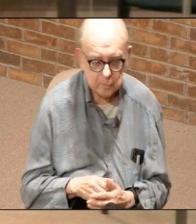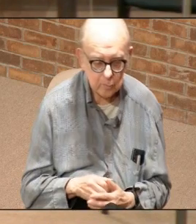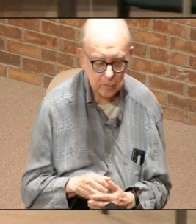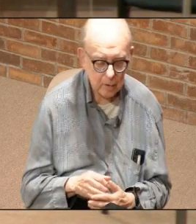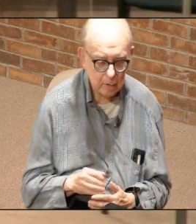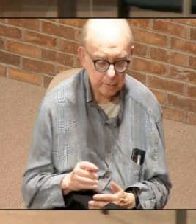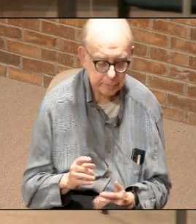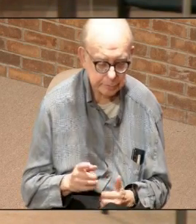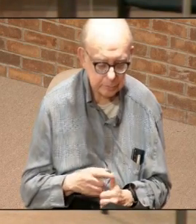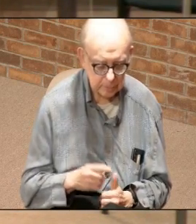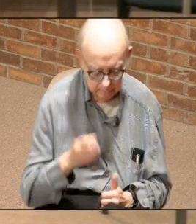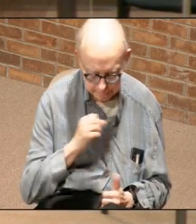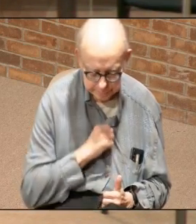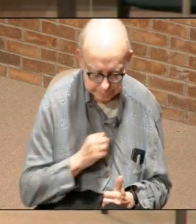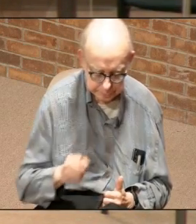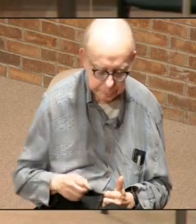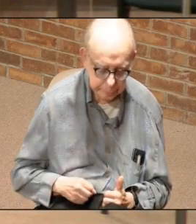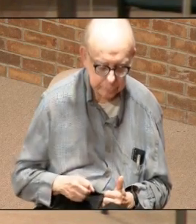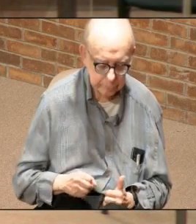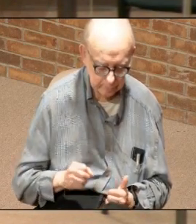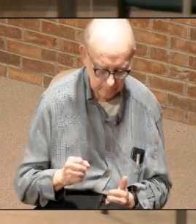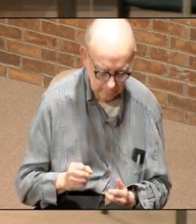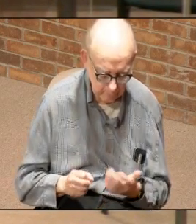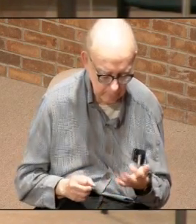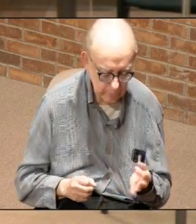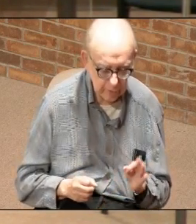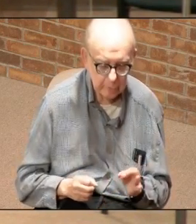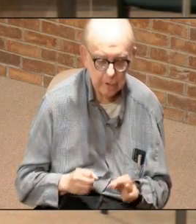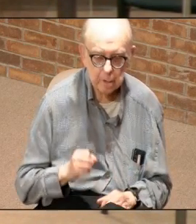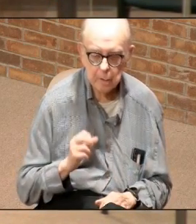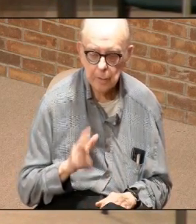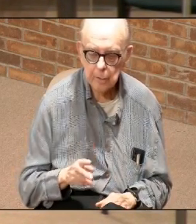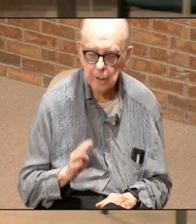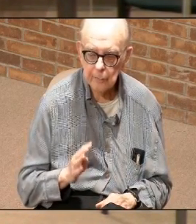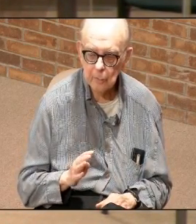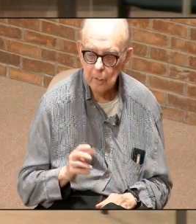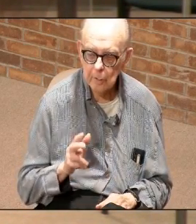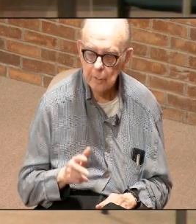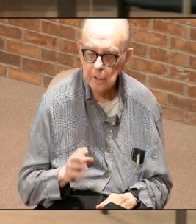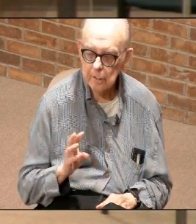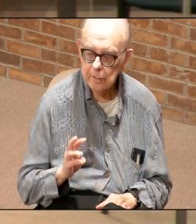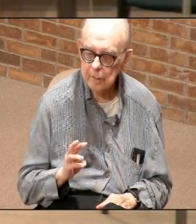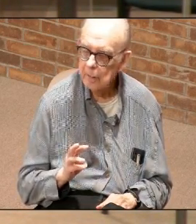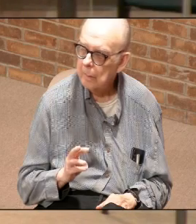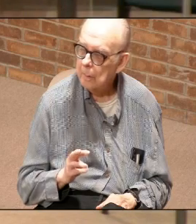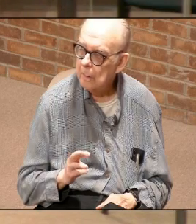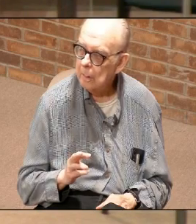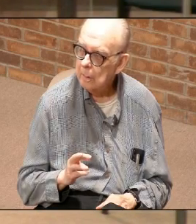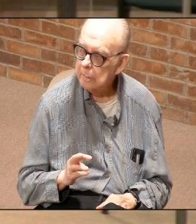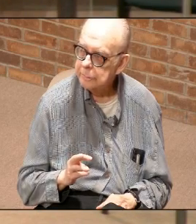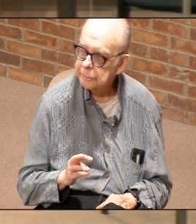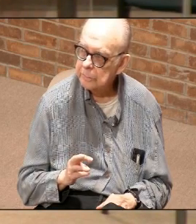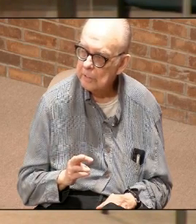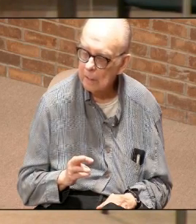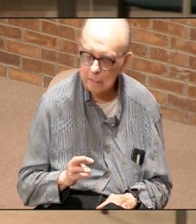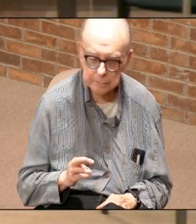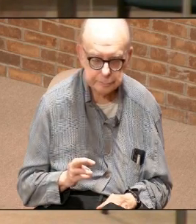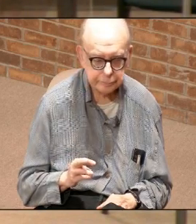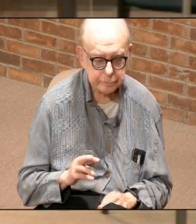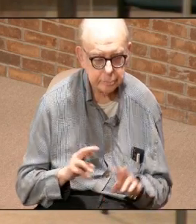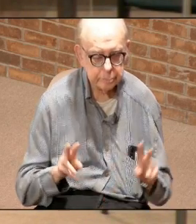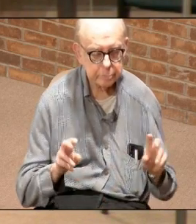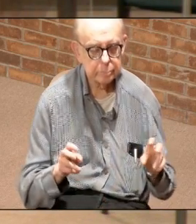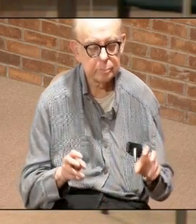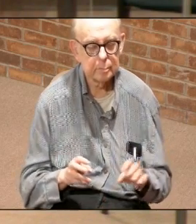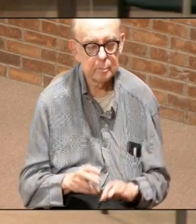is in 1 Samuel 17, 34, 36, Mark, skip there. Look at what he